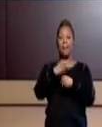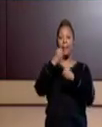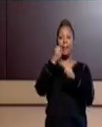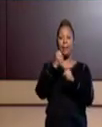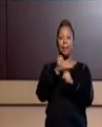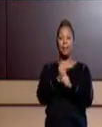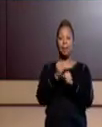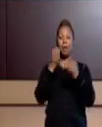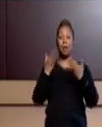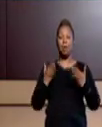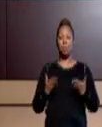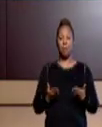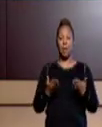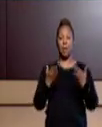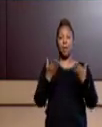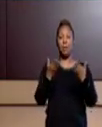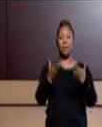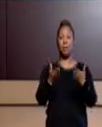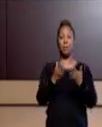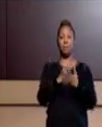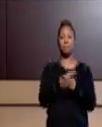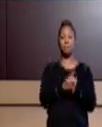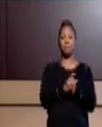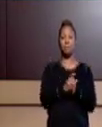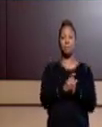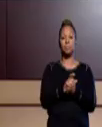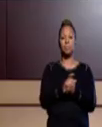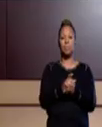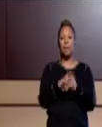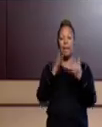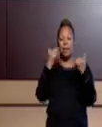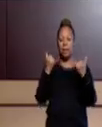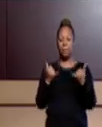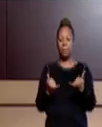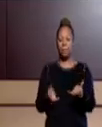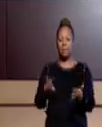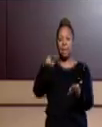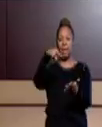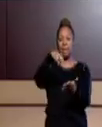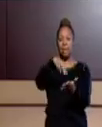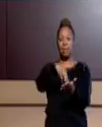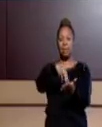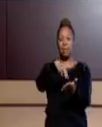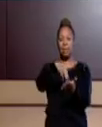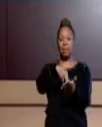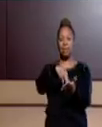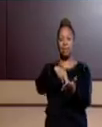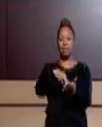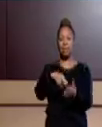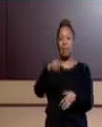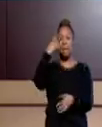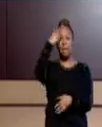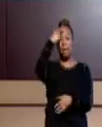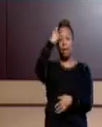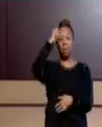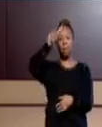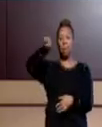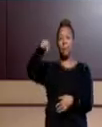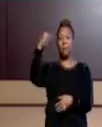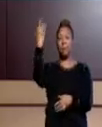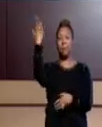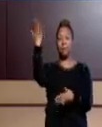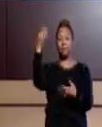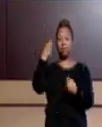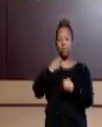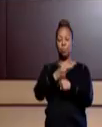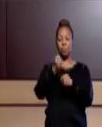you made a way. Now we're standing here. Now we're standing. Only because. Only